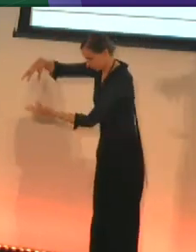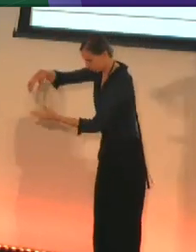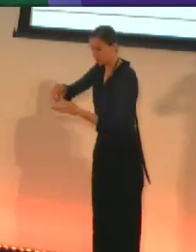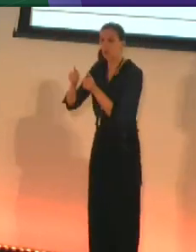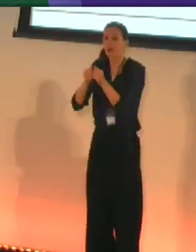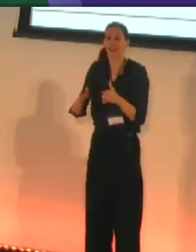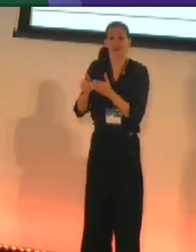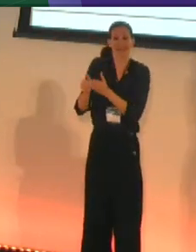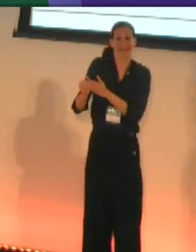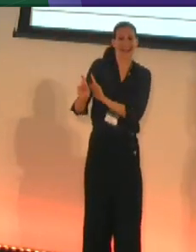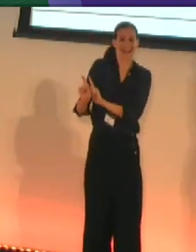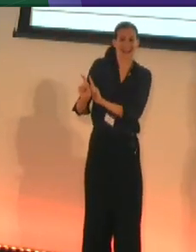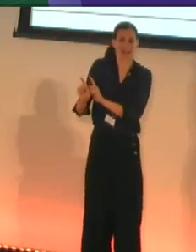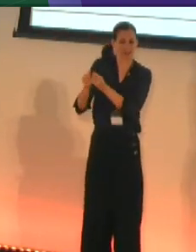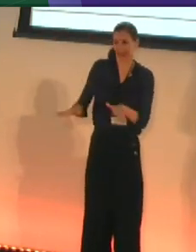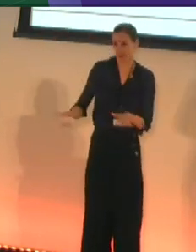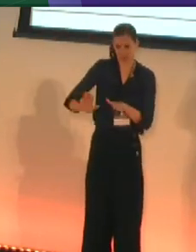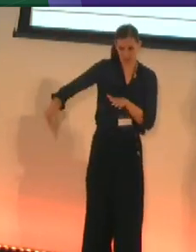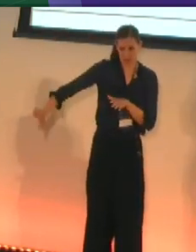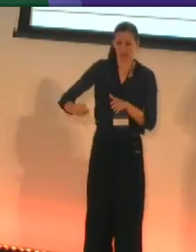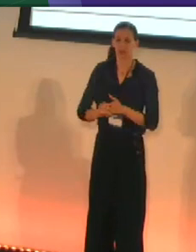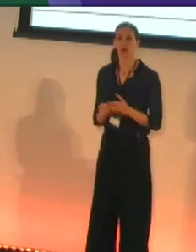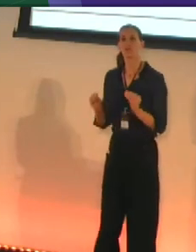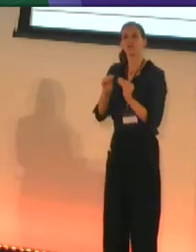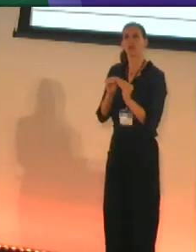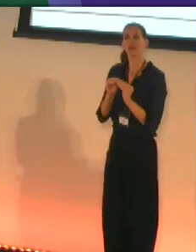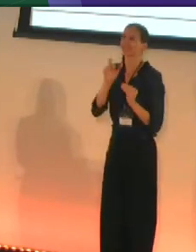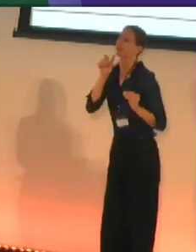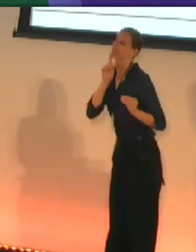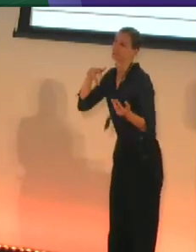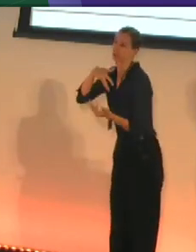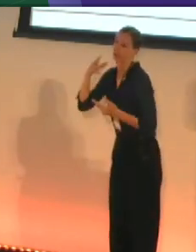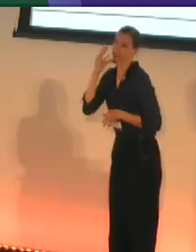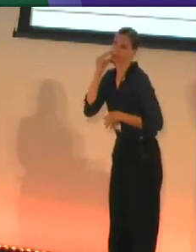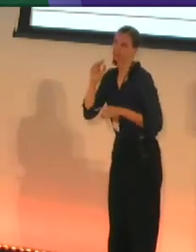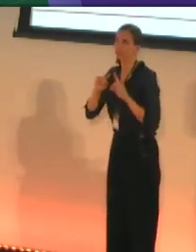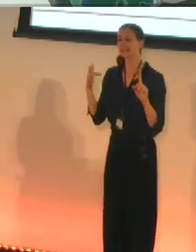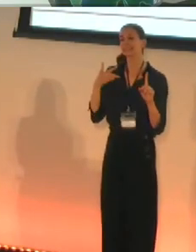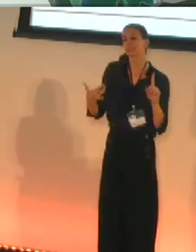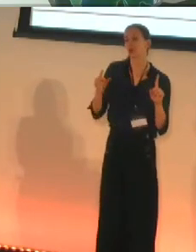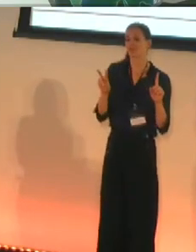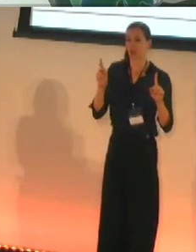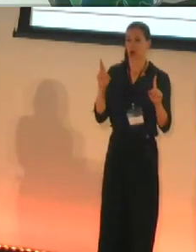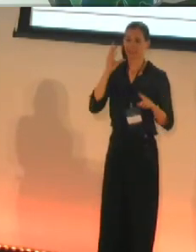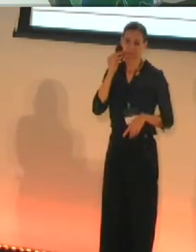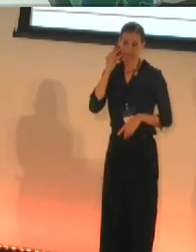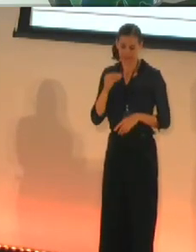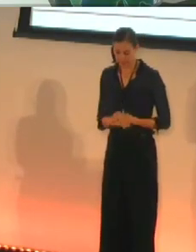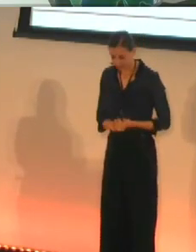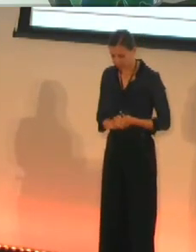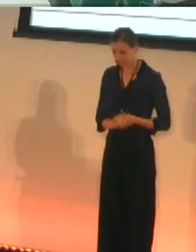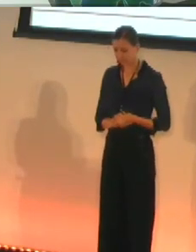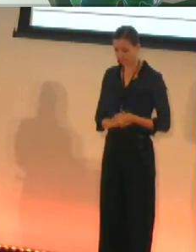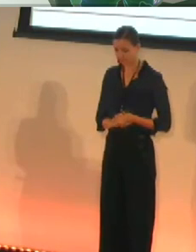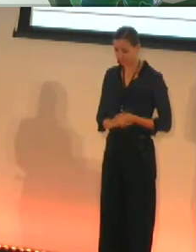guide present. So a more typical social, well, not really a social VR experience, but a typical VR experience. Moving into